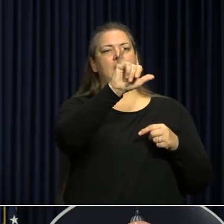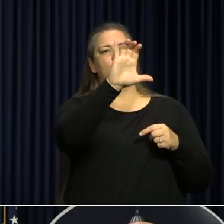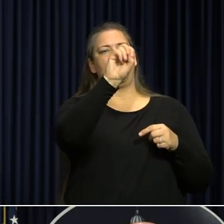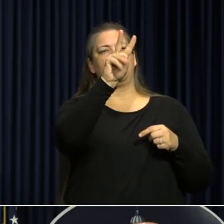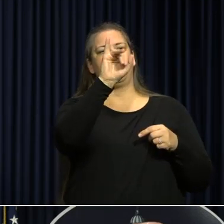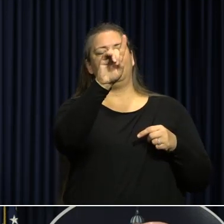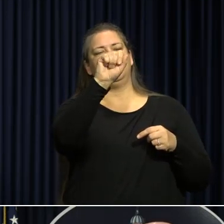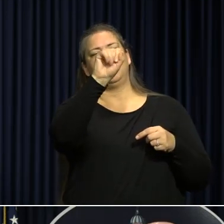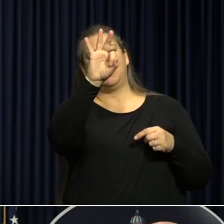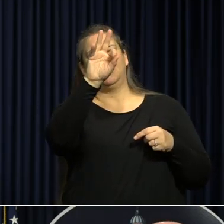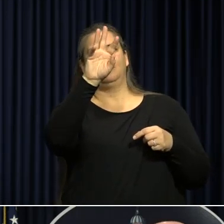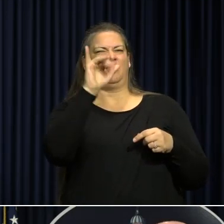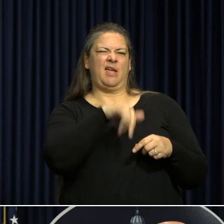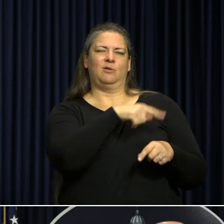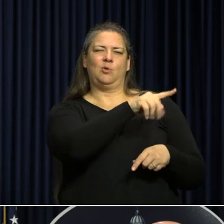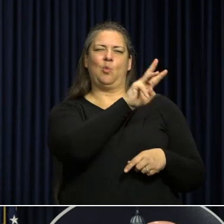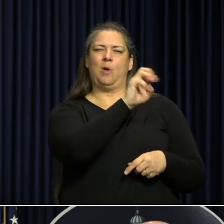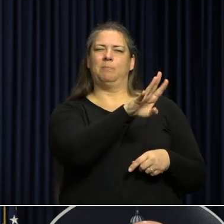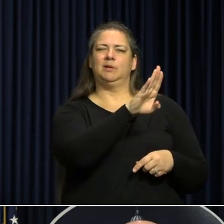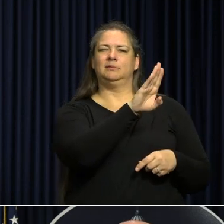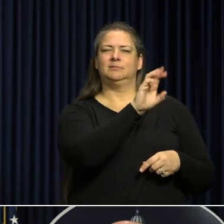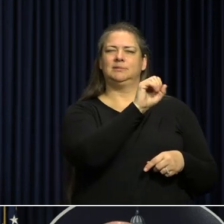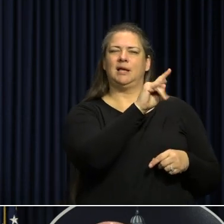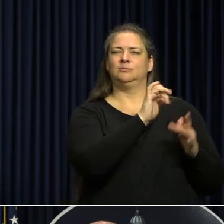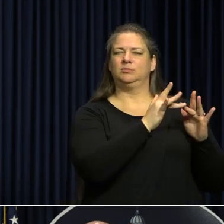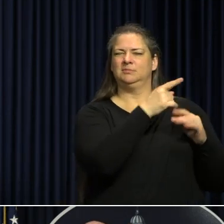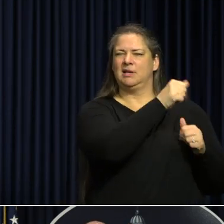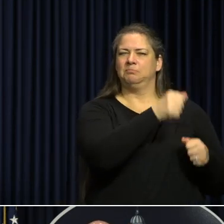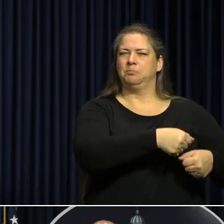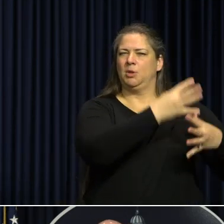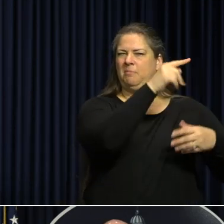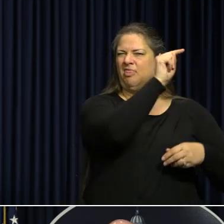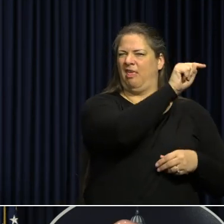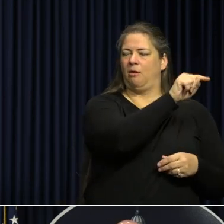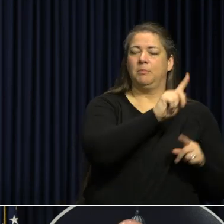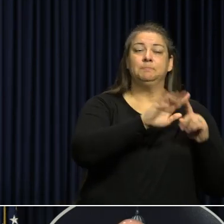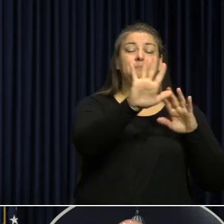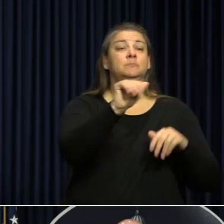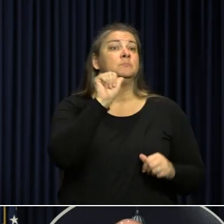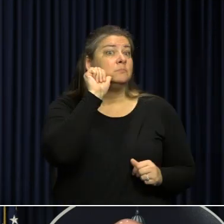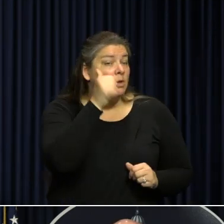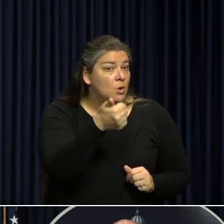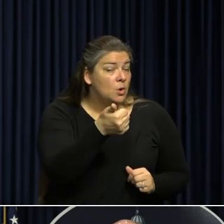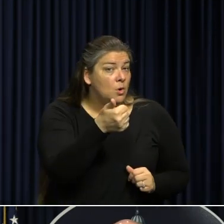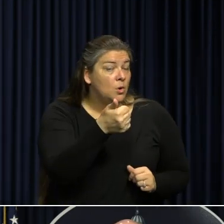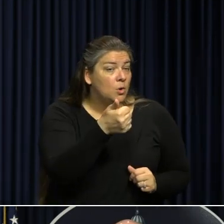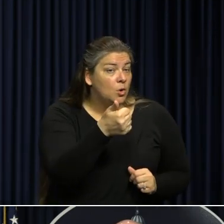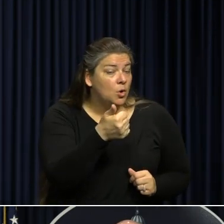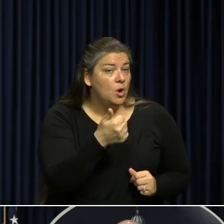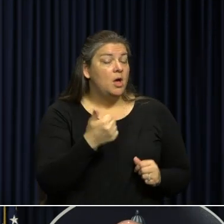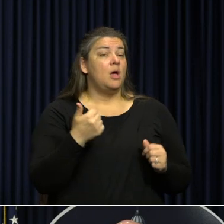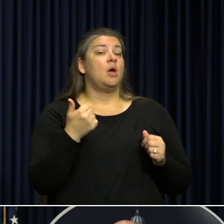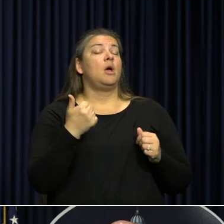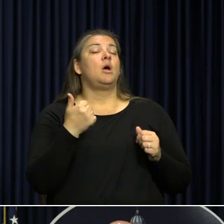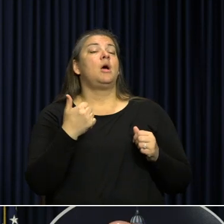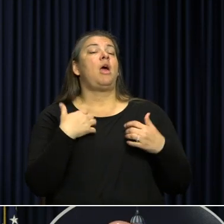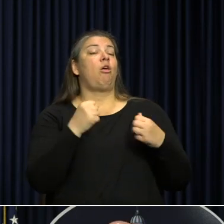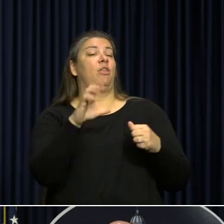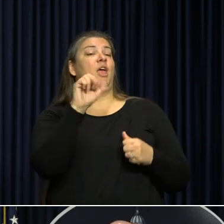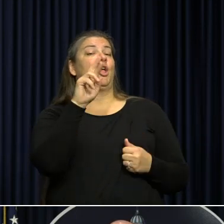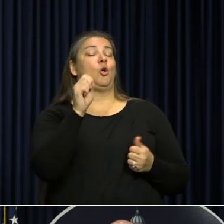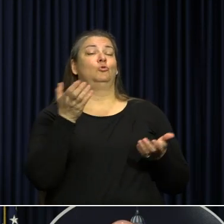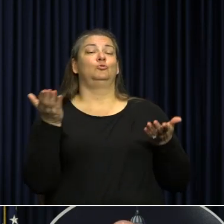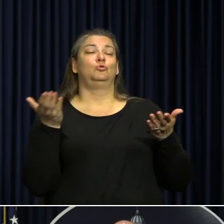COVID-19 website. So starting tomorrow, non-urgent, non-emergent healthcare services